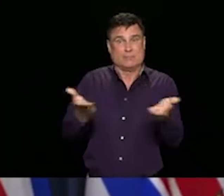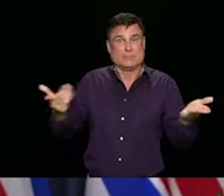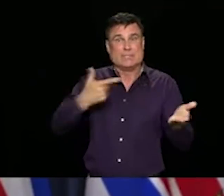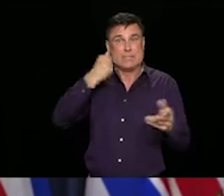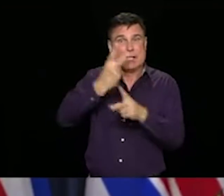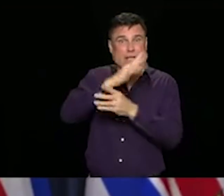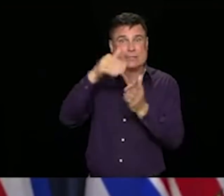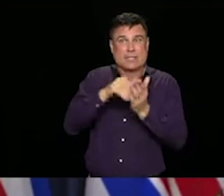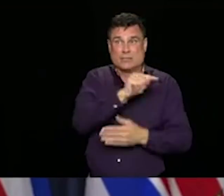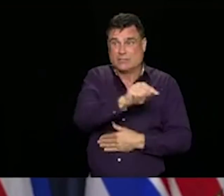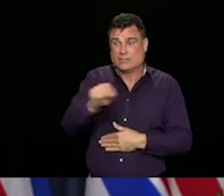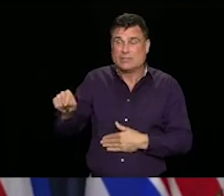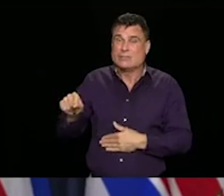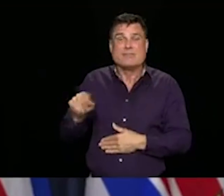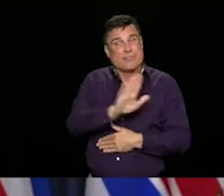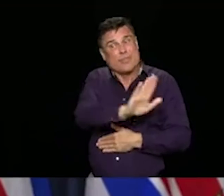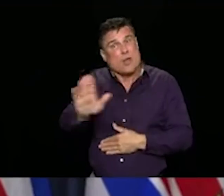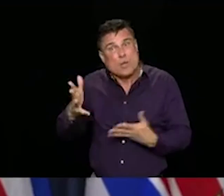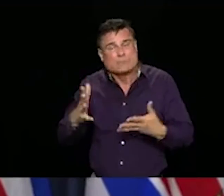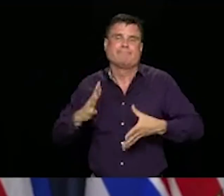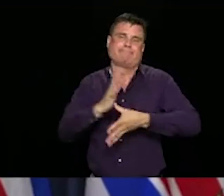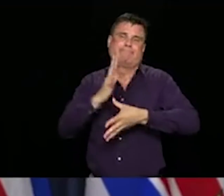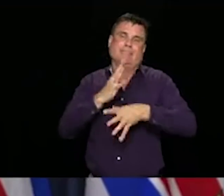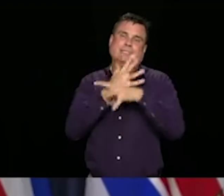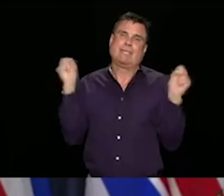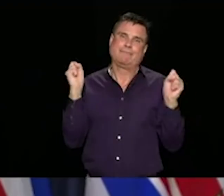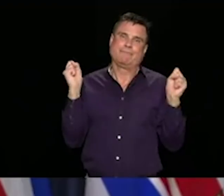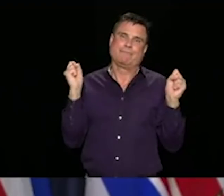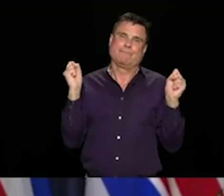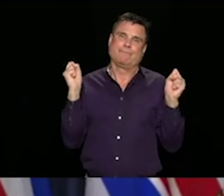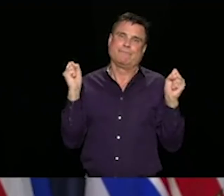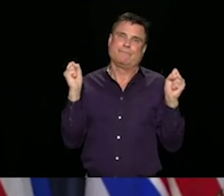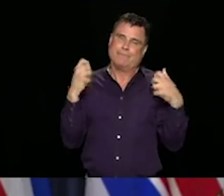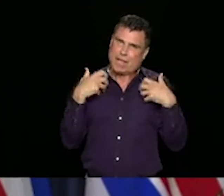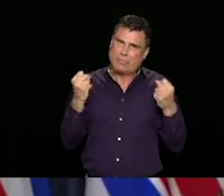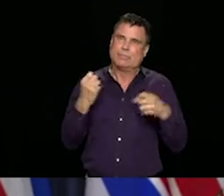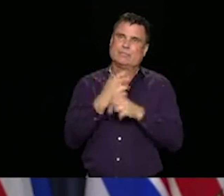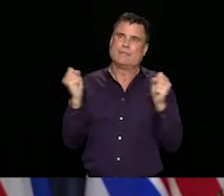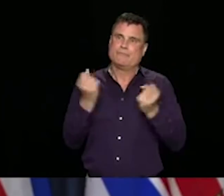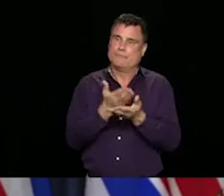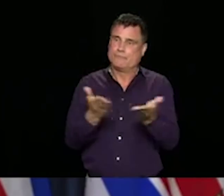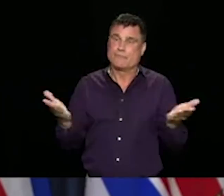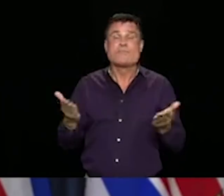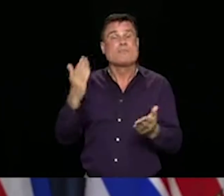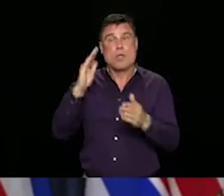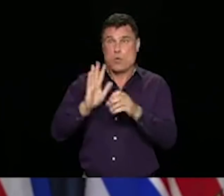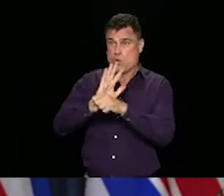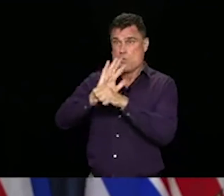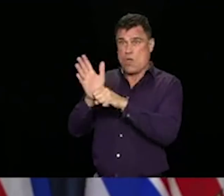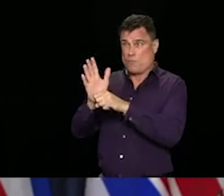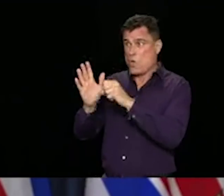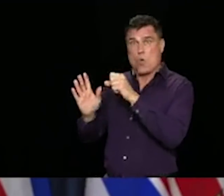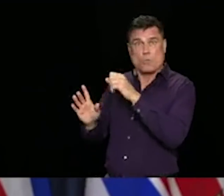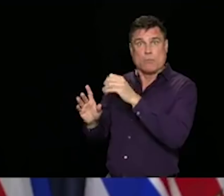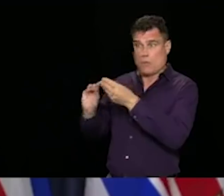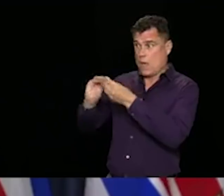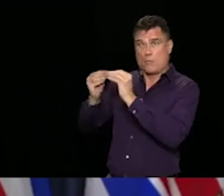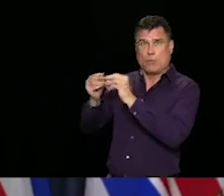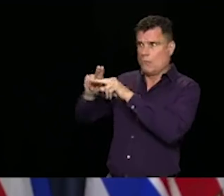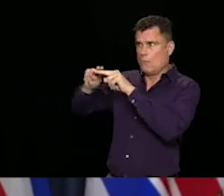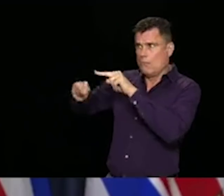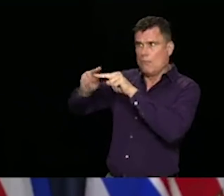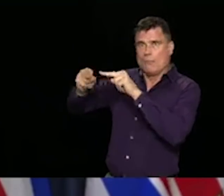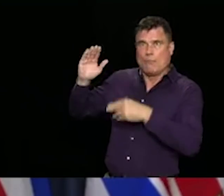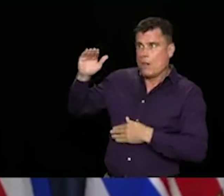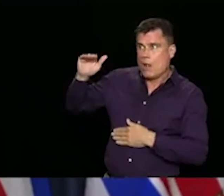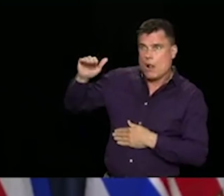long-term care homes, and if anything else, the results that we see, in spite of a flattening of the curve in long-term care, an indication of